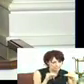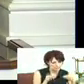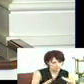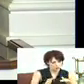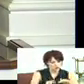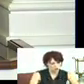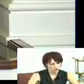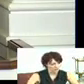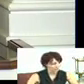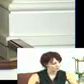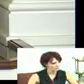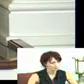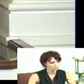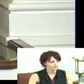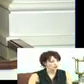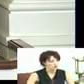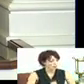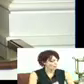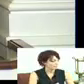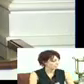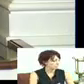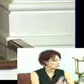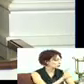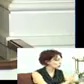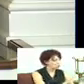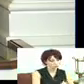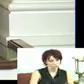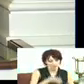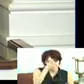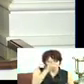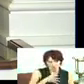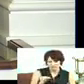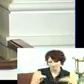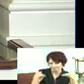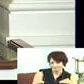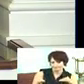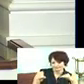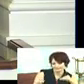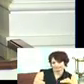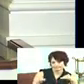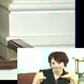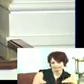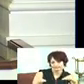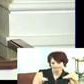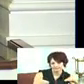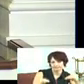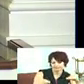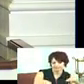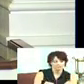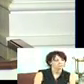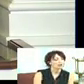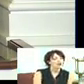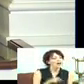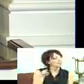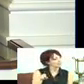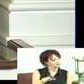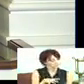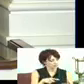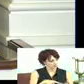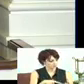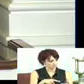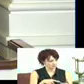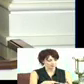their parents or their churches, given spiritual principles and values. Now, this spirituality